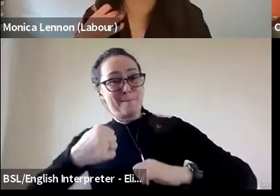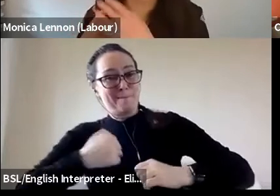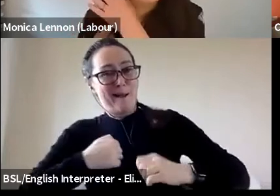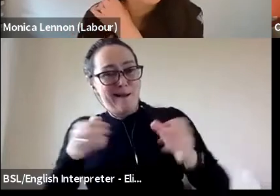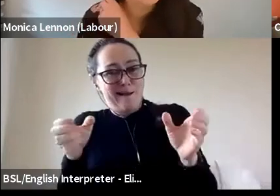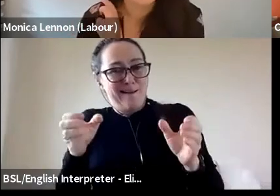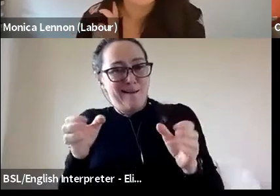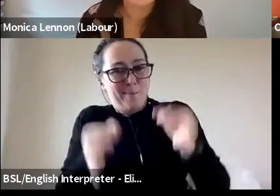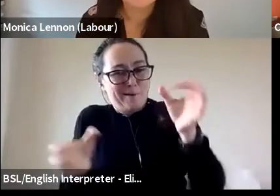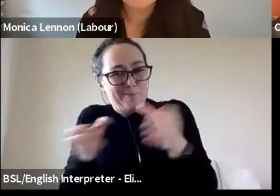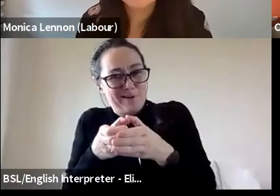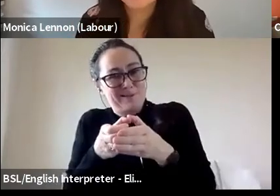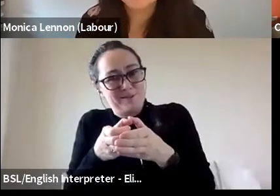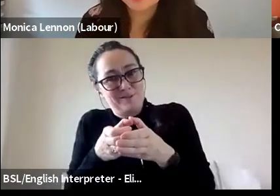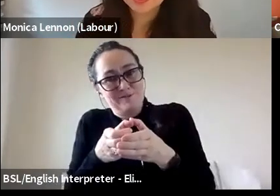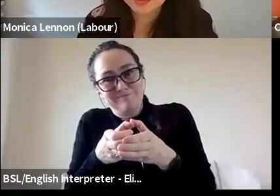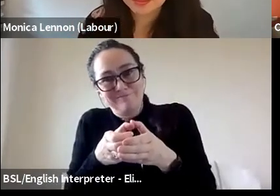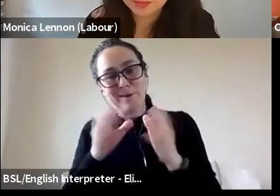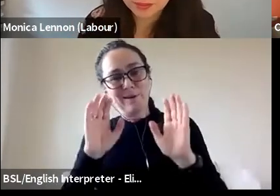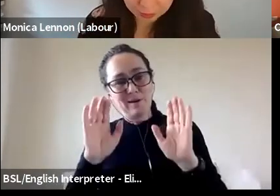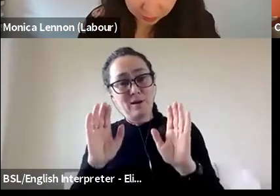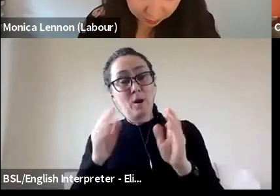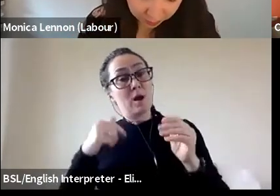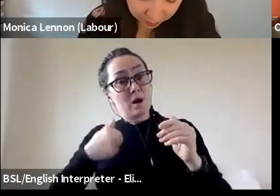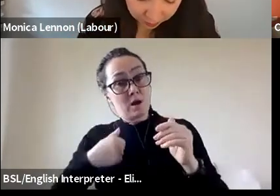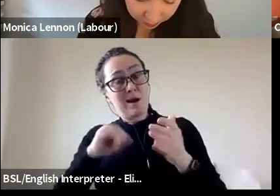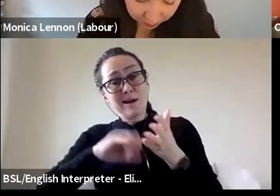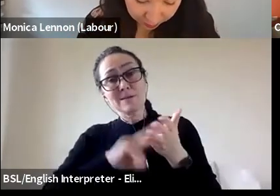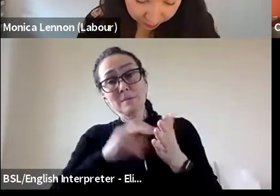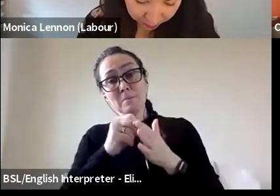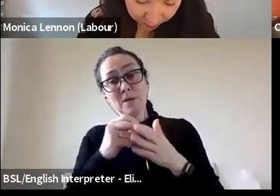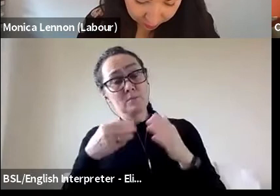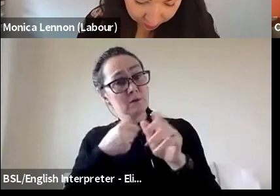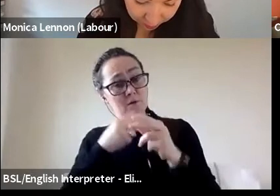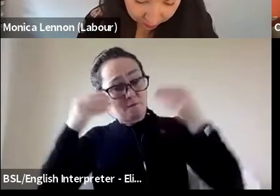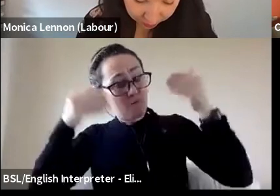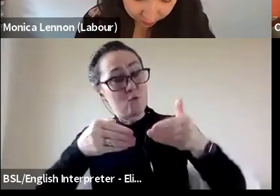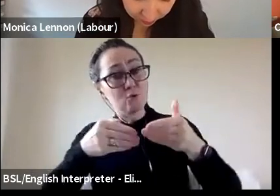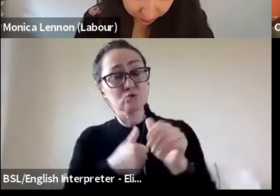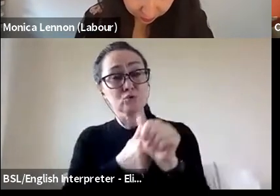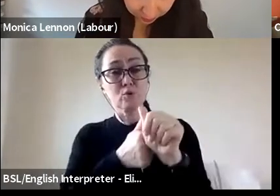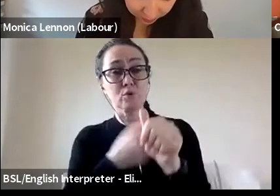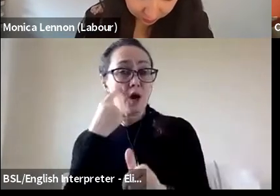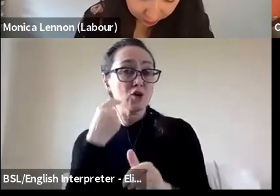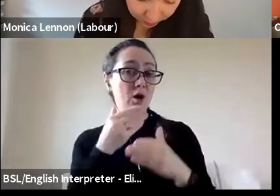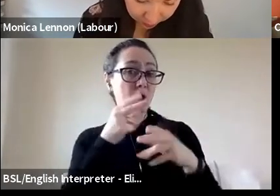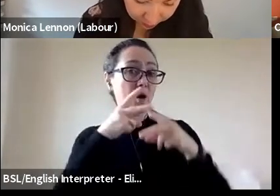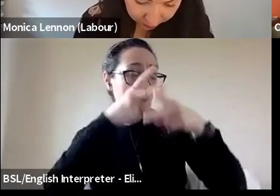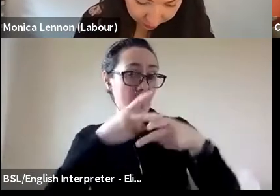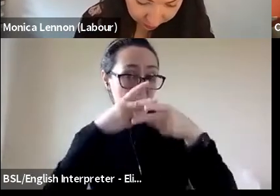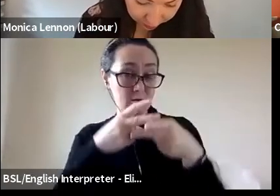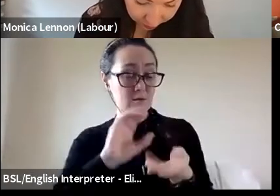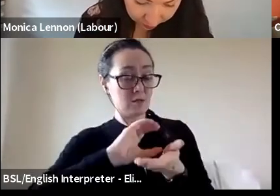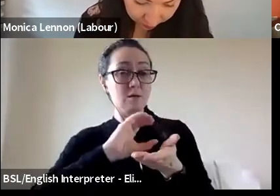the focus the SNP government has placed on supporting young carers is, to me, incredibly welcome. The Young Carer Grant has been provided to those